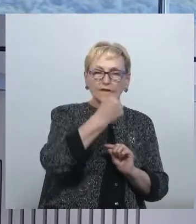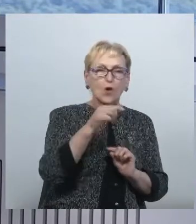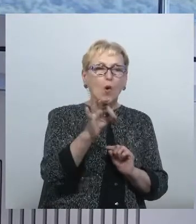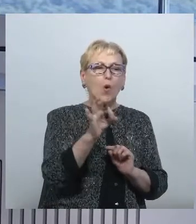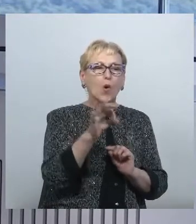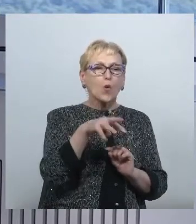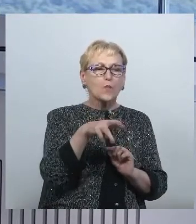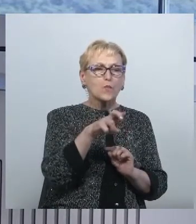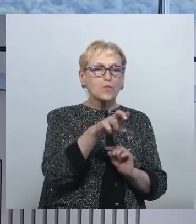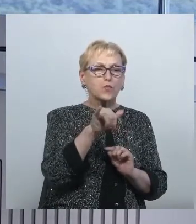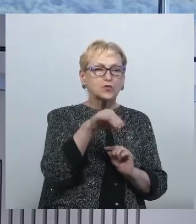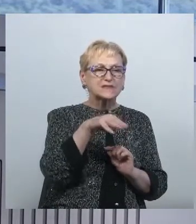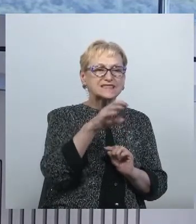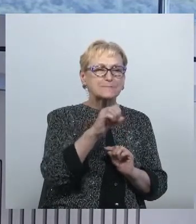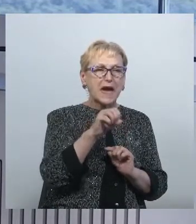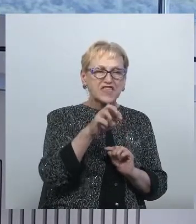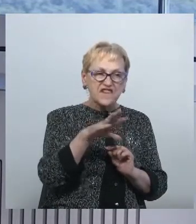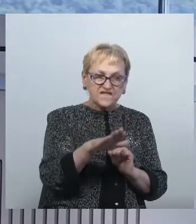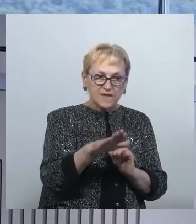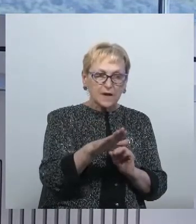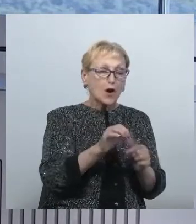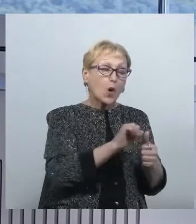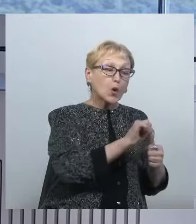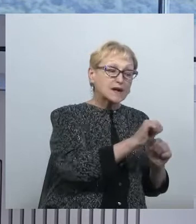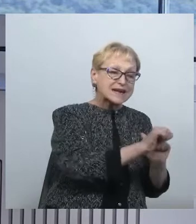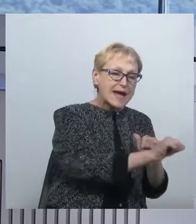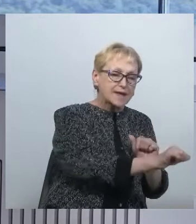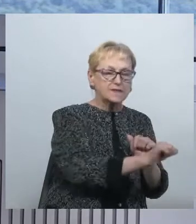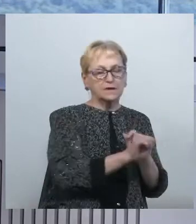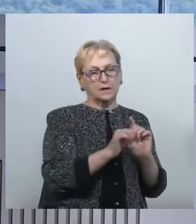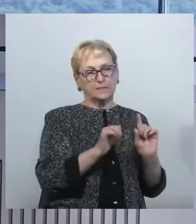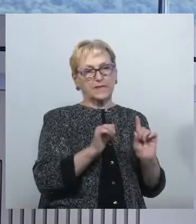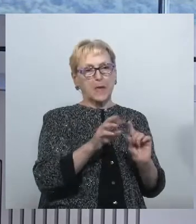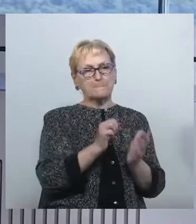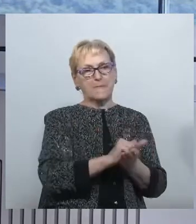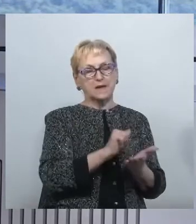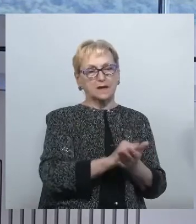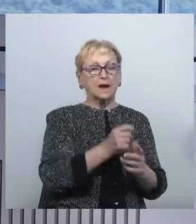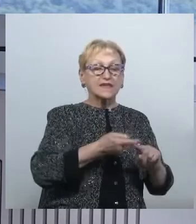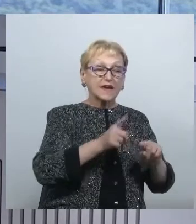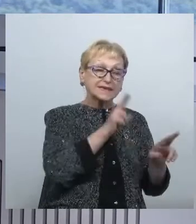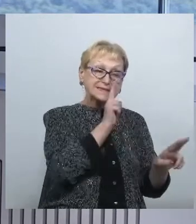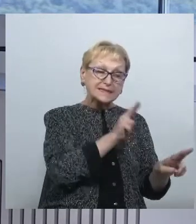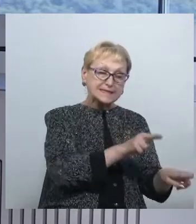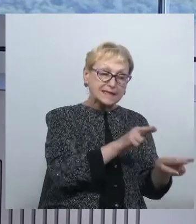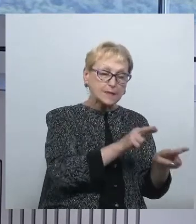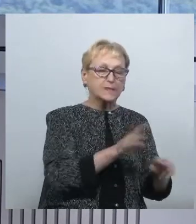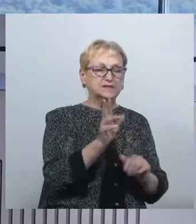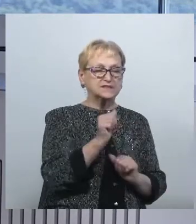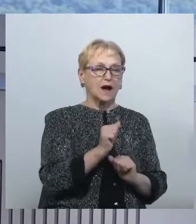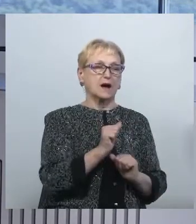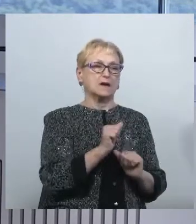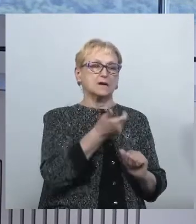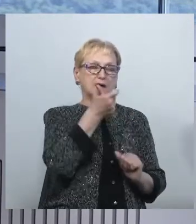individual ombudsman, press ombudsman, in separate media, which would follow the compliance of ethical and